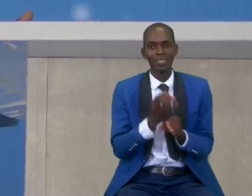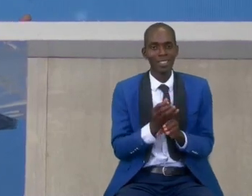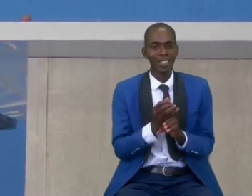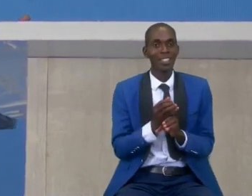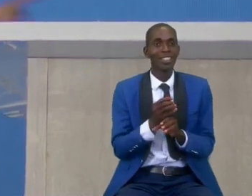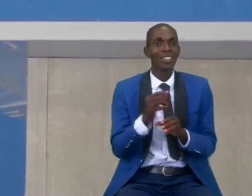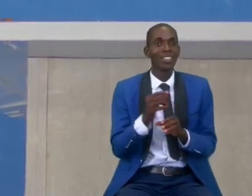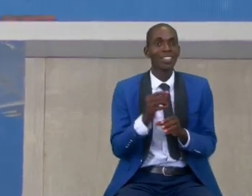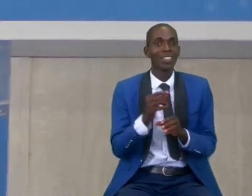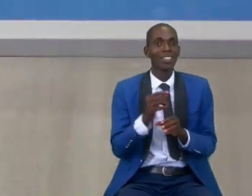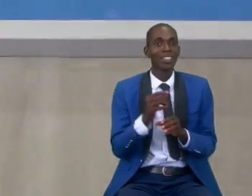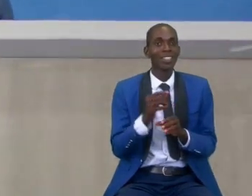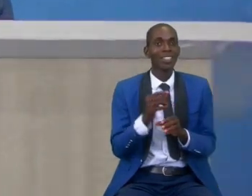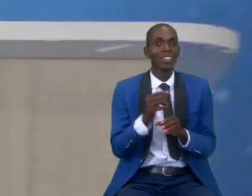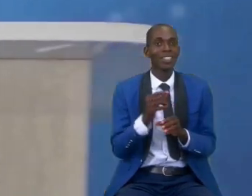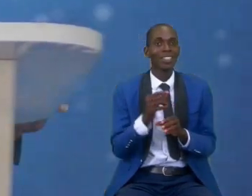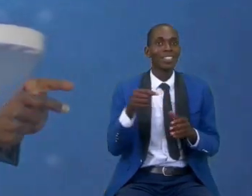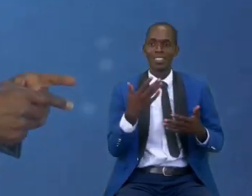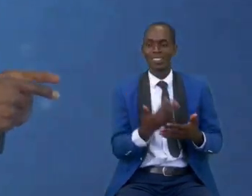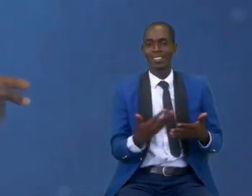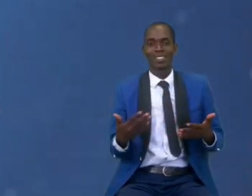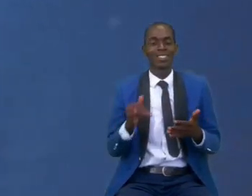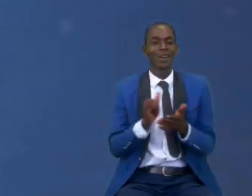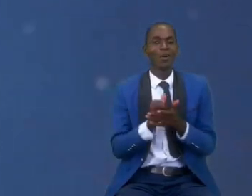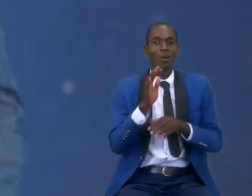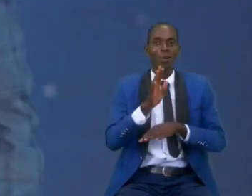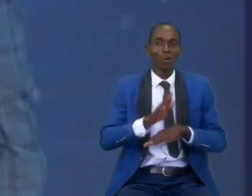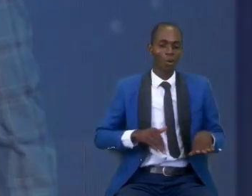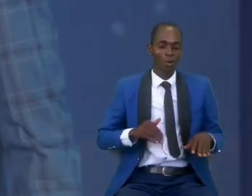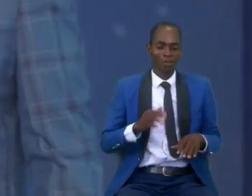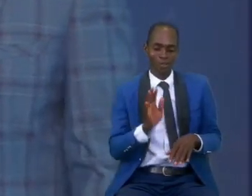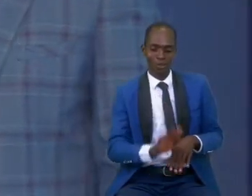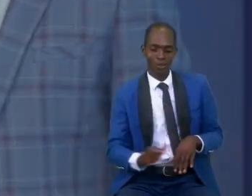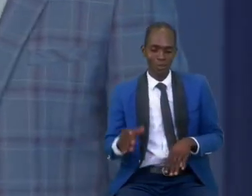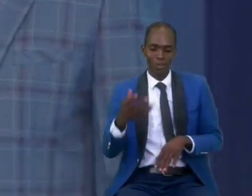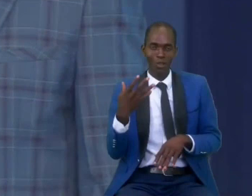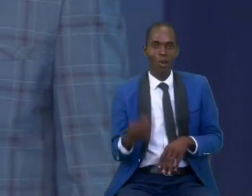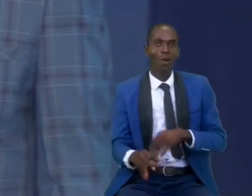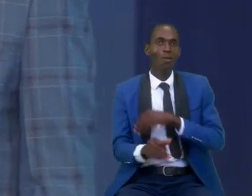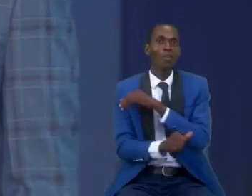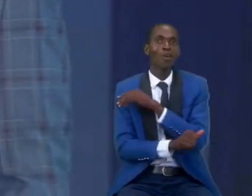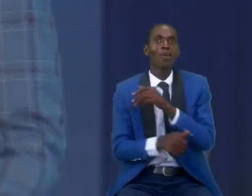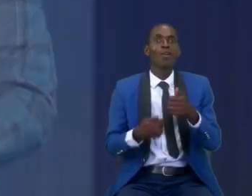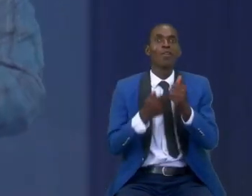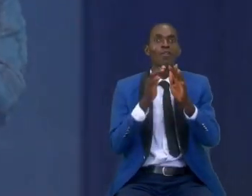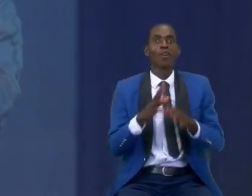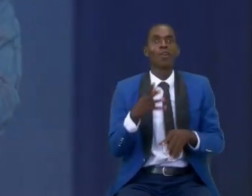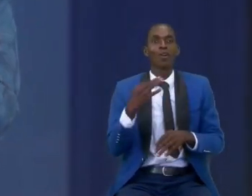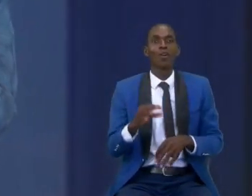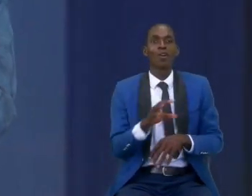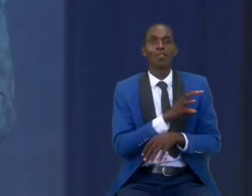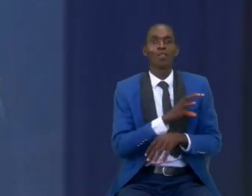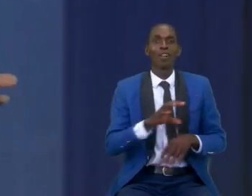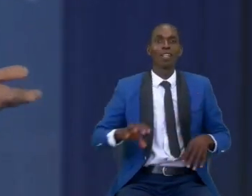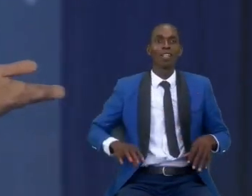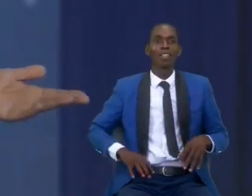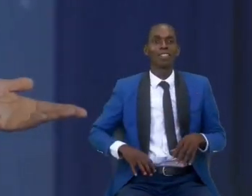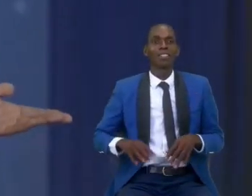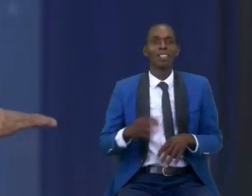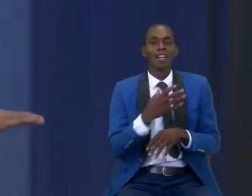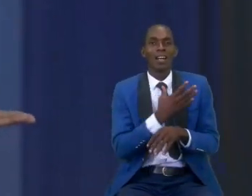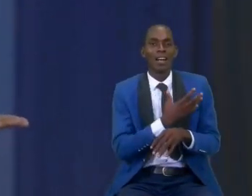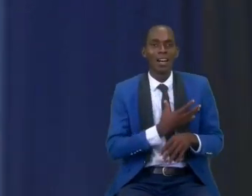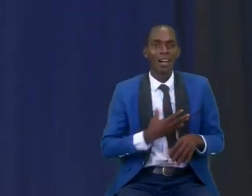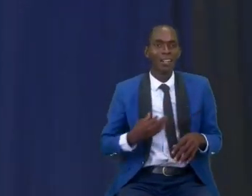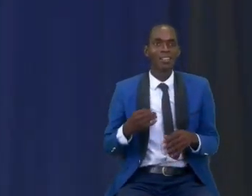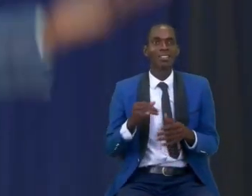of Adam, a follower of Christ. When we look at the physical, we look at the natural, we look at